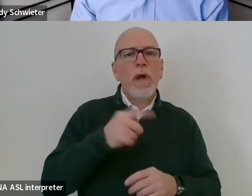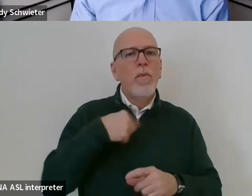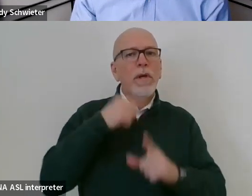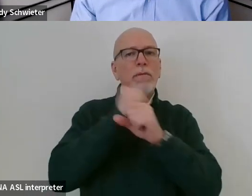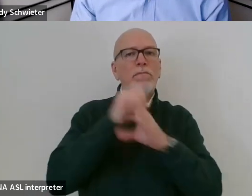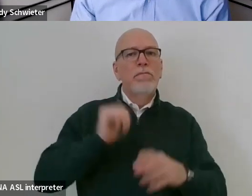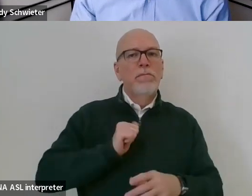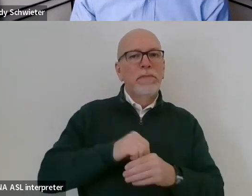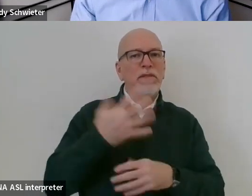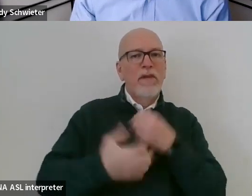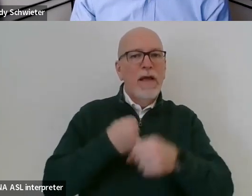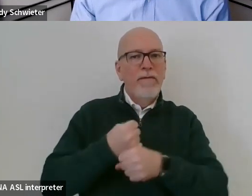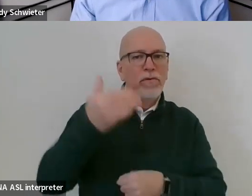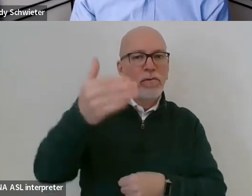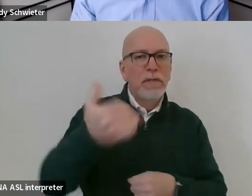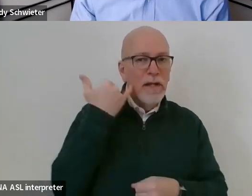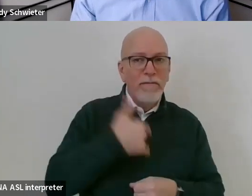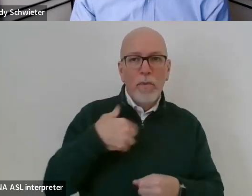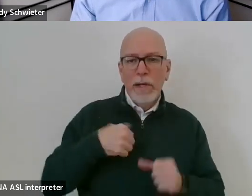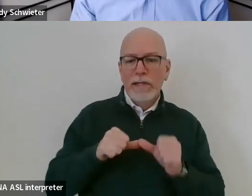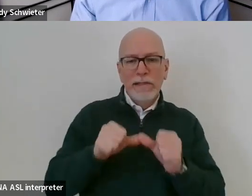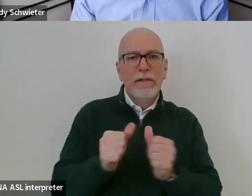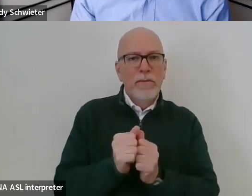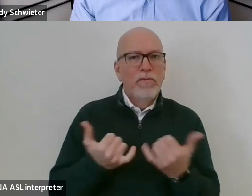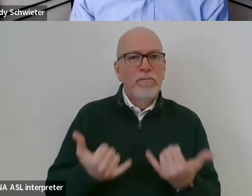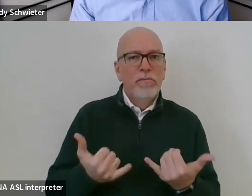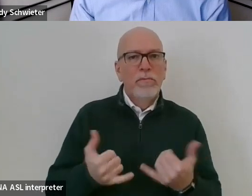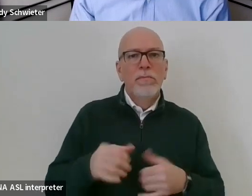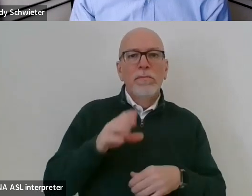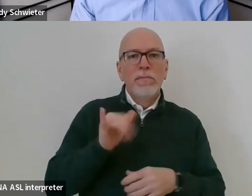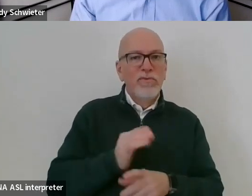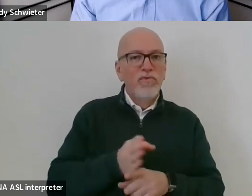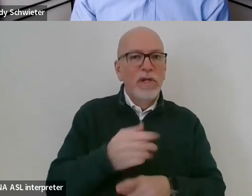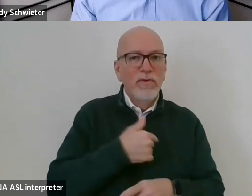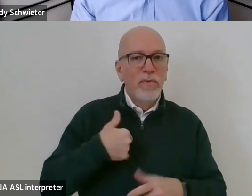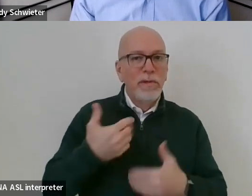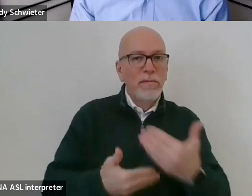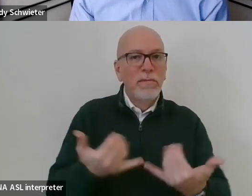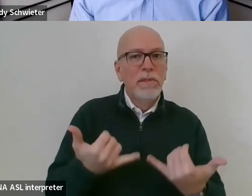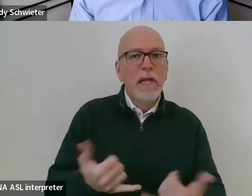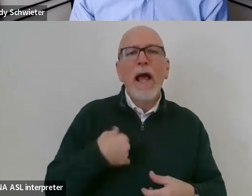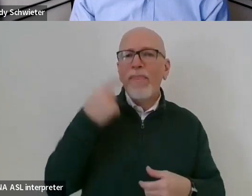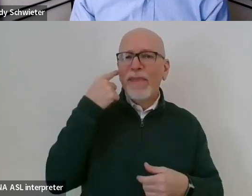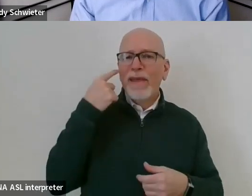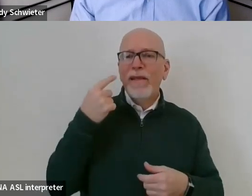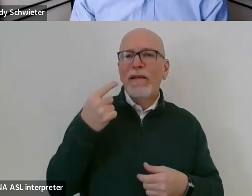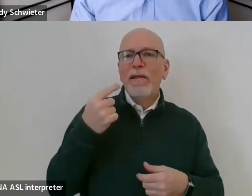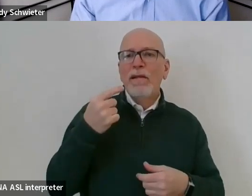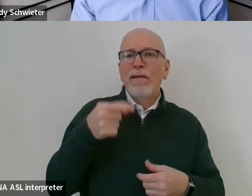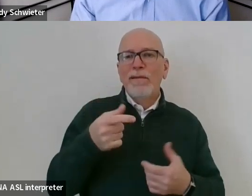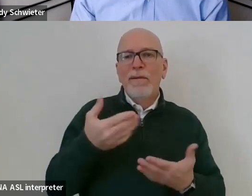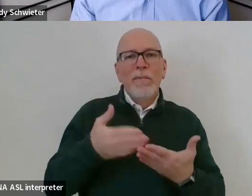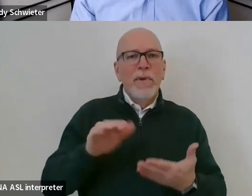5 years if we continue on this journey in the direction that we're continuing? And I think that this is almost